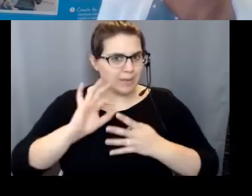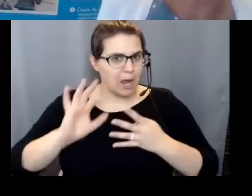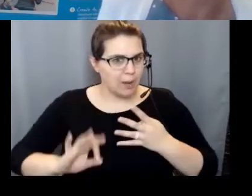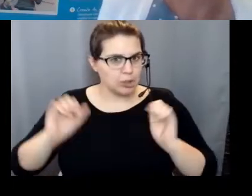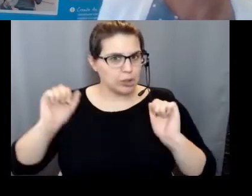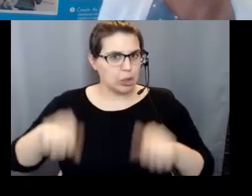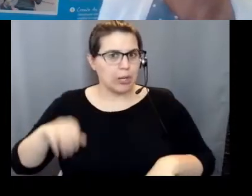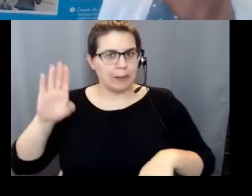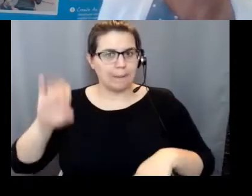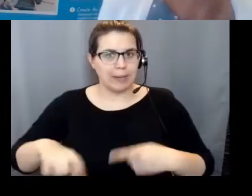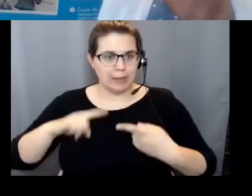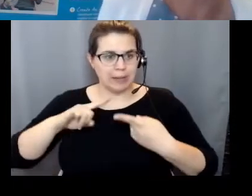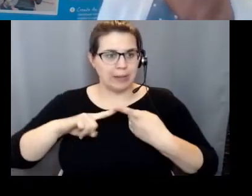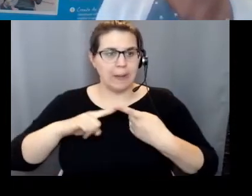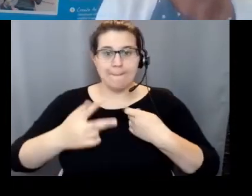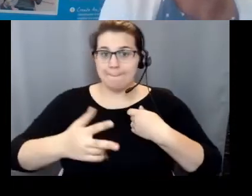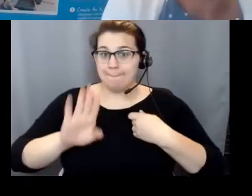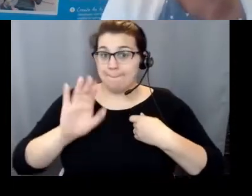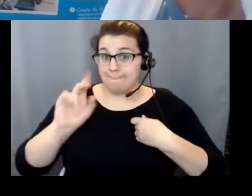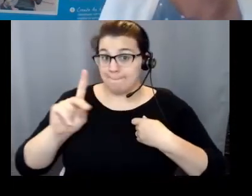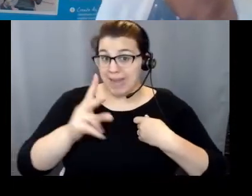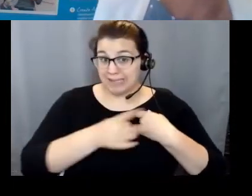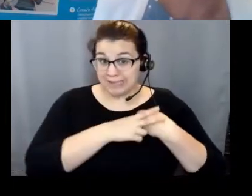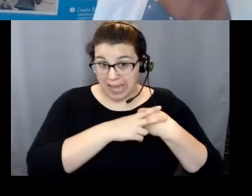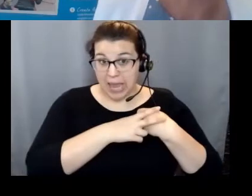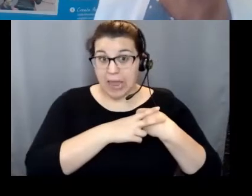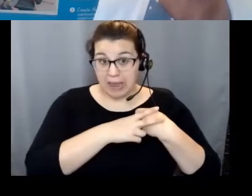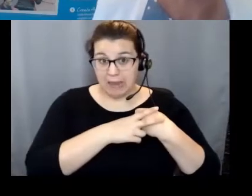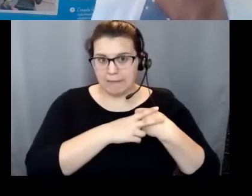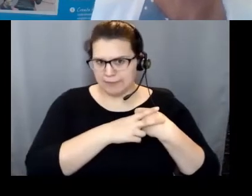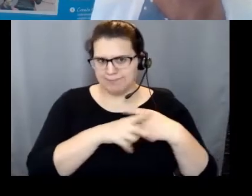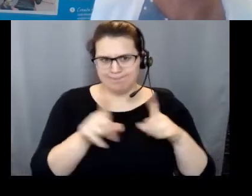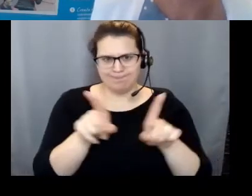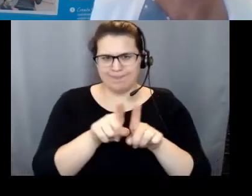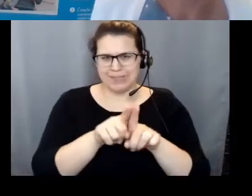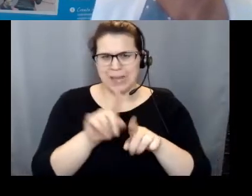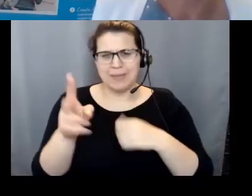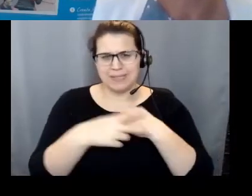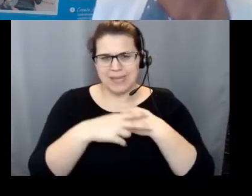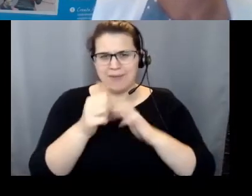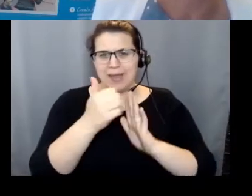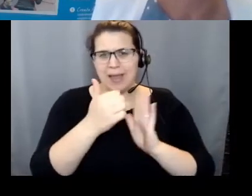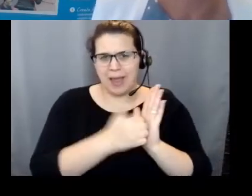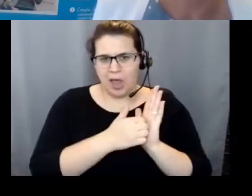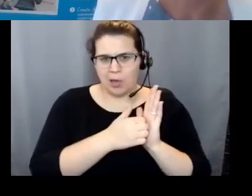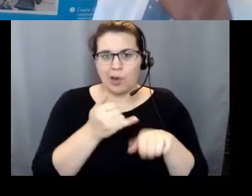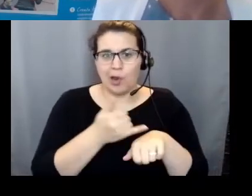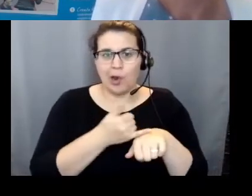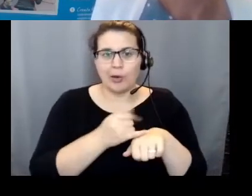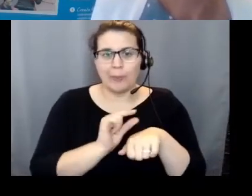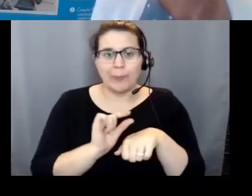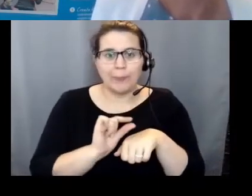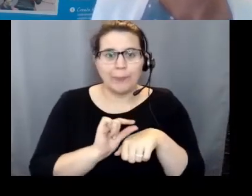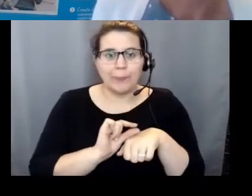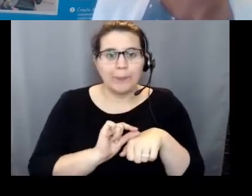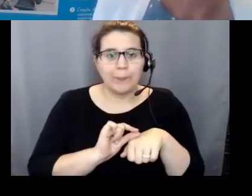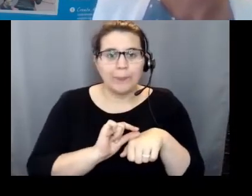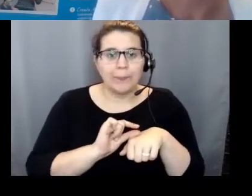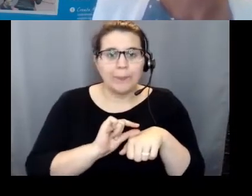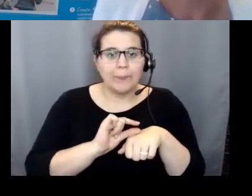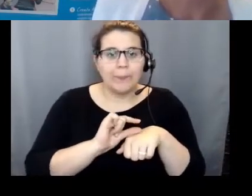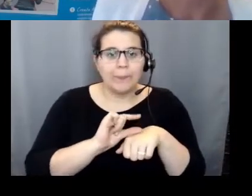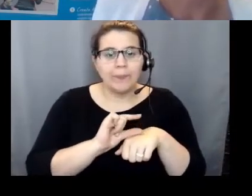include a bank safe option. So it's just like a savings account where the earnings are very low. But it is